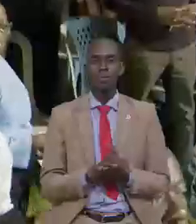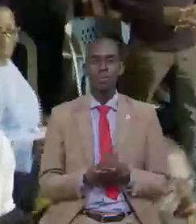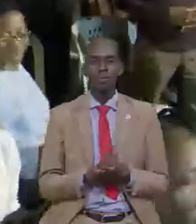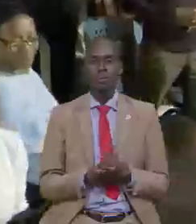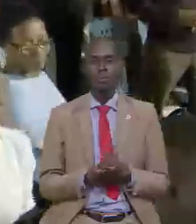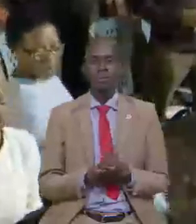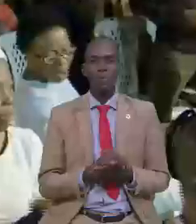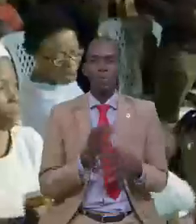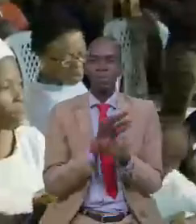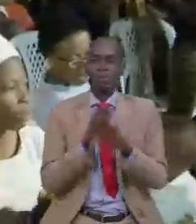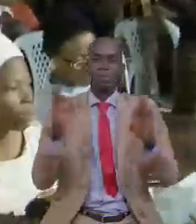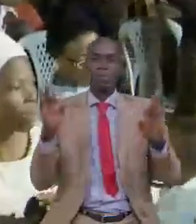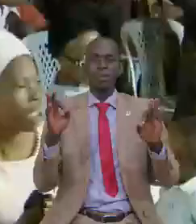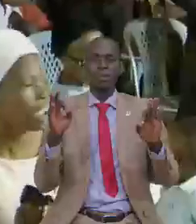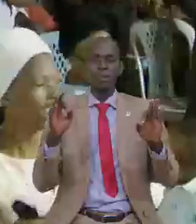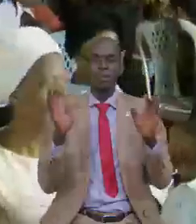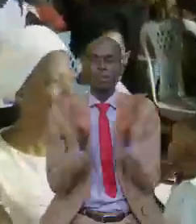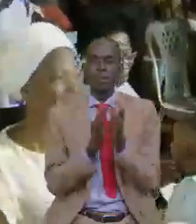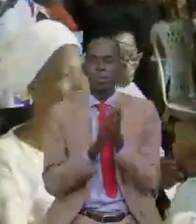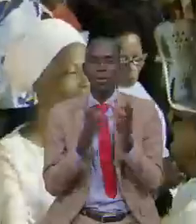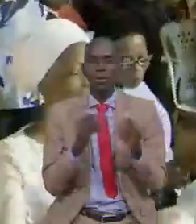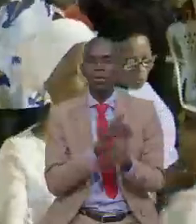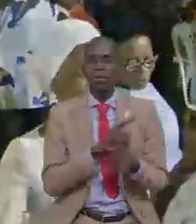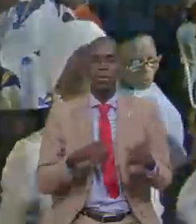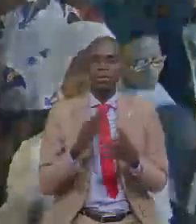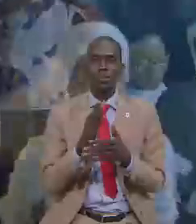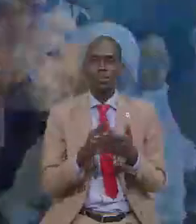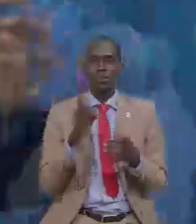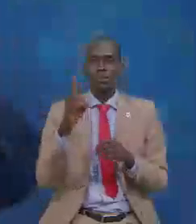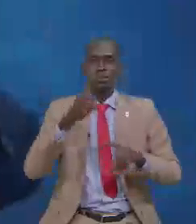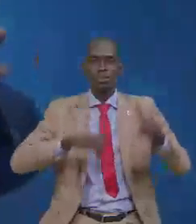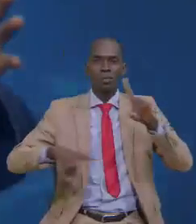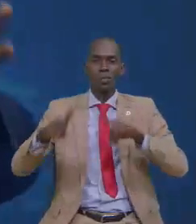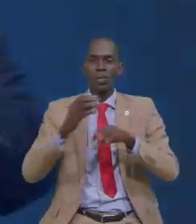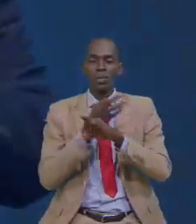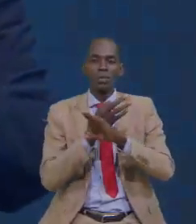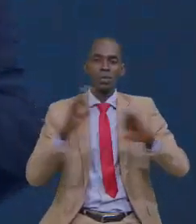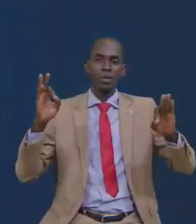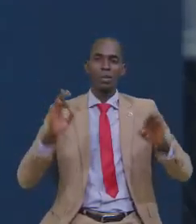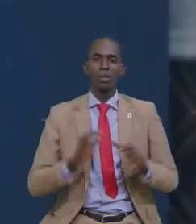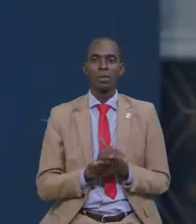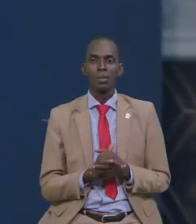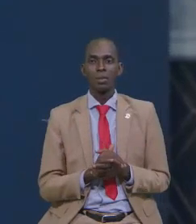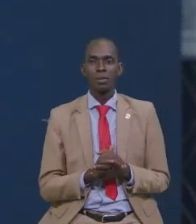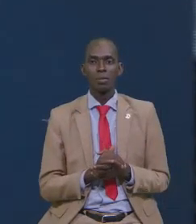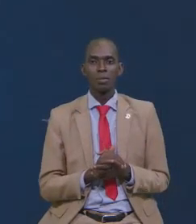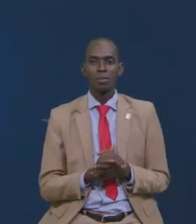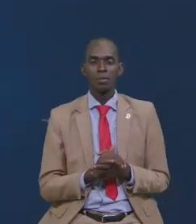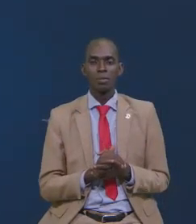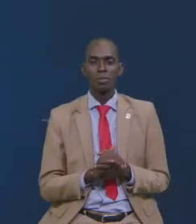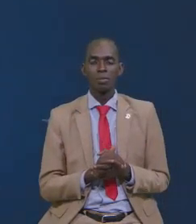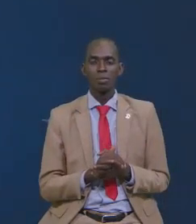Freedom. Praise the Lord. Somebody shout, freedom. Freedom. Freedom from disease.